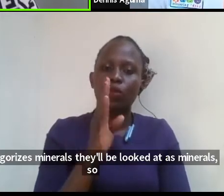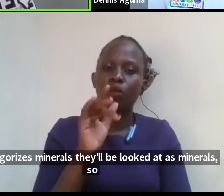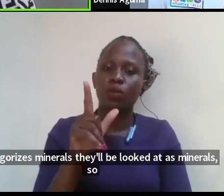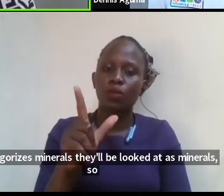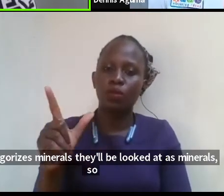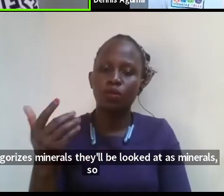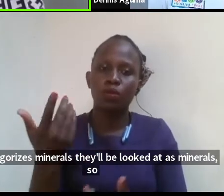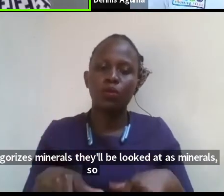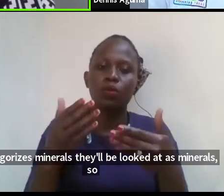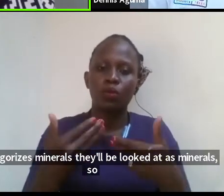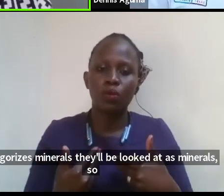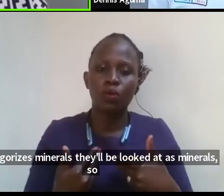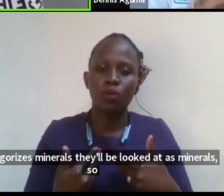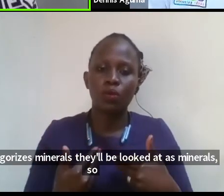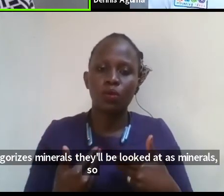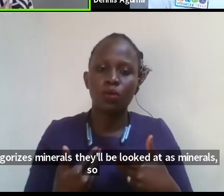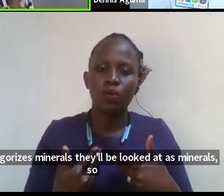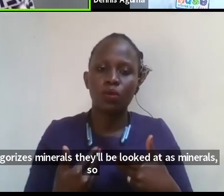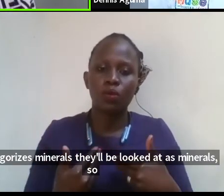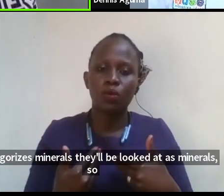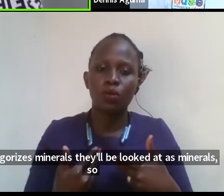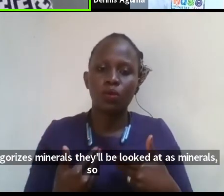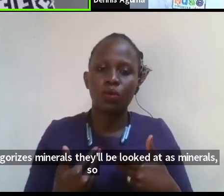the same